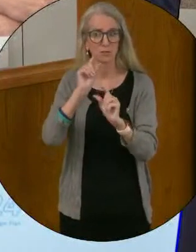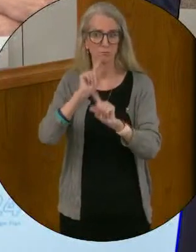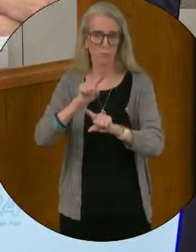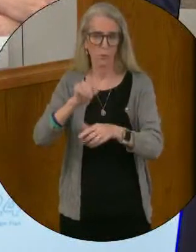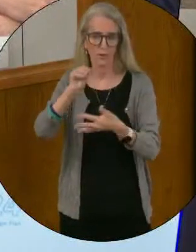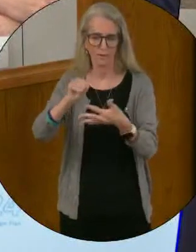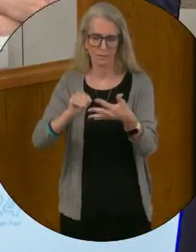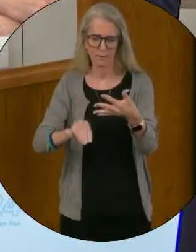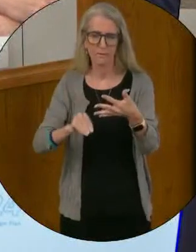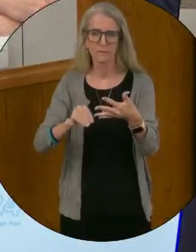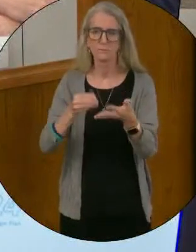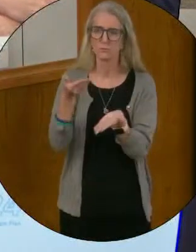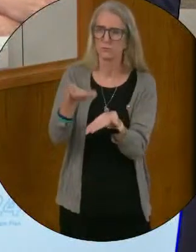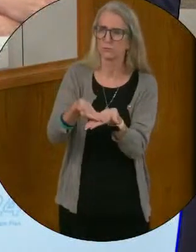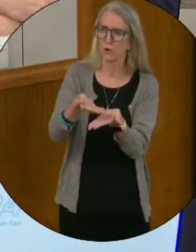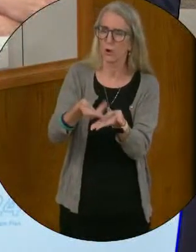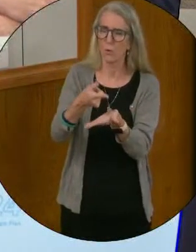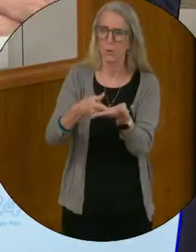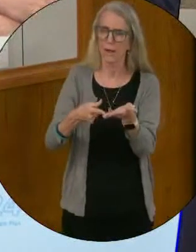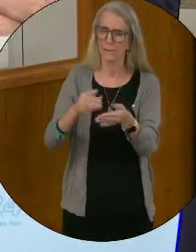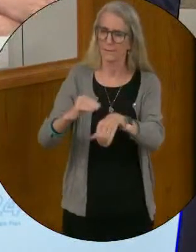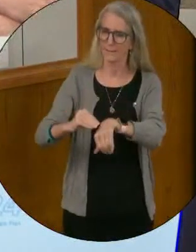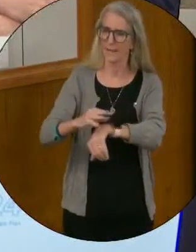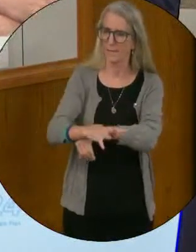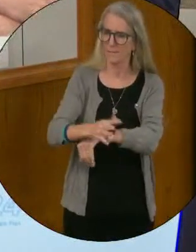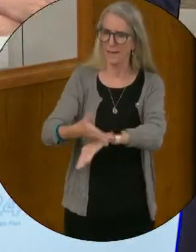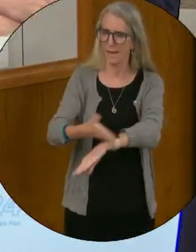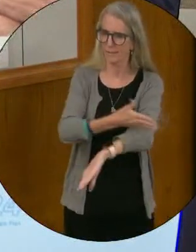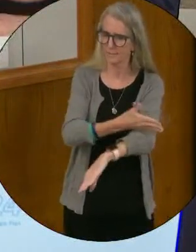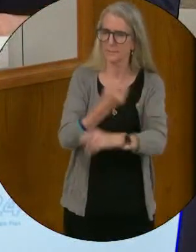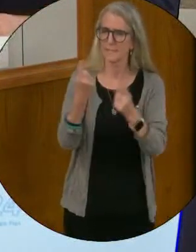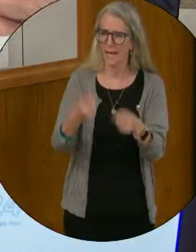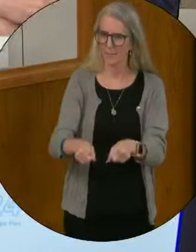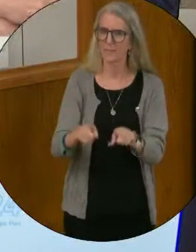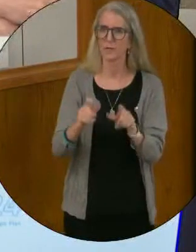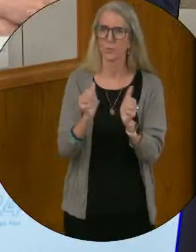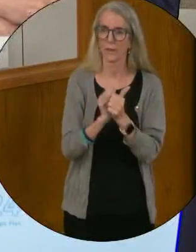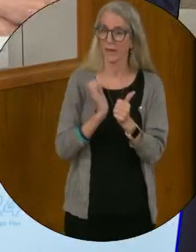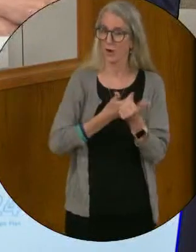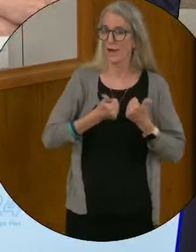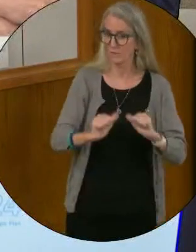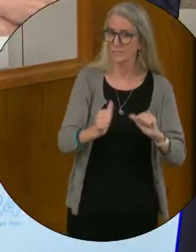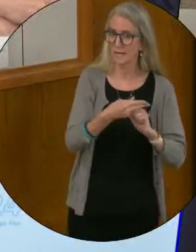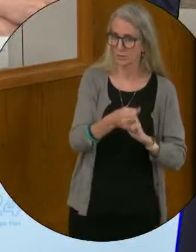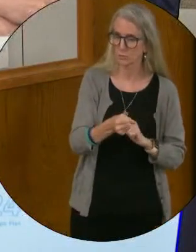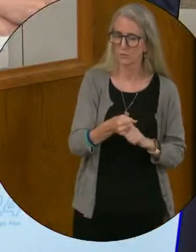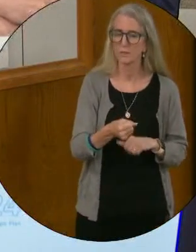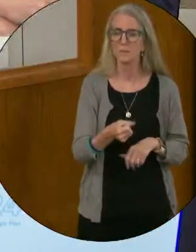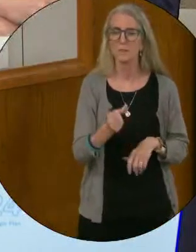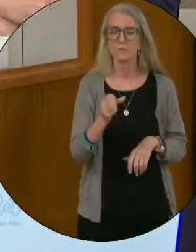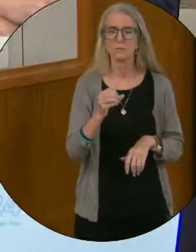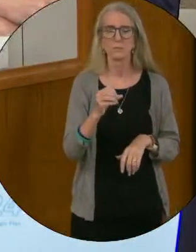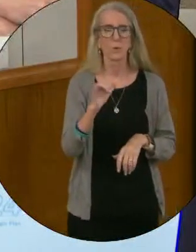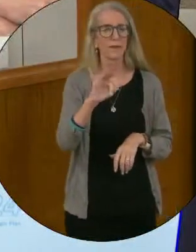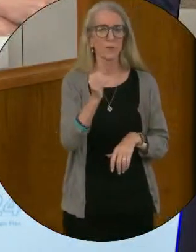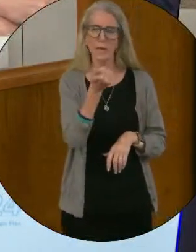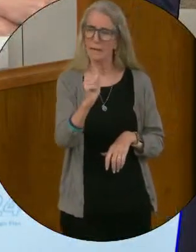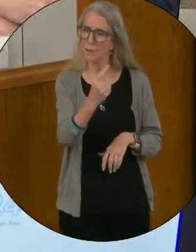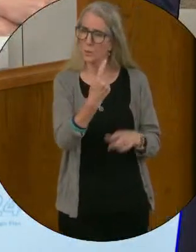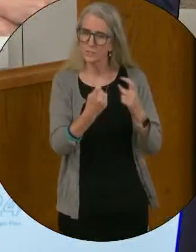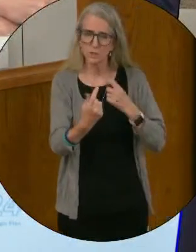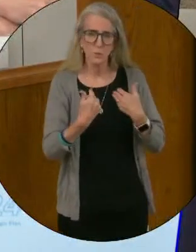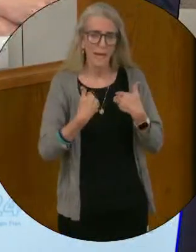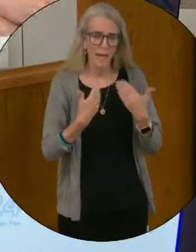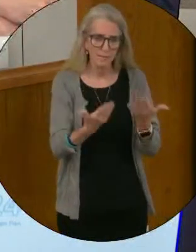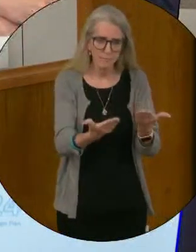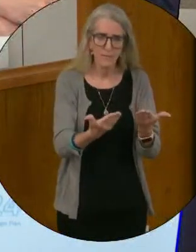show what the impact is of our efforts in high school. So the team stands ready to address any questions you have this evening